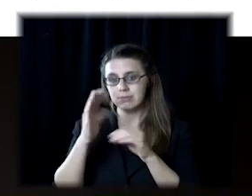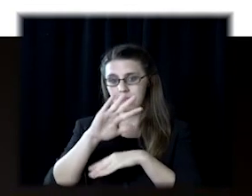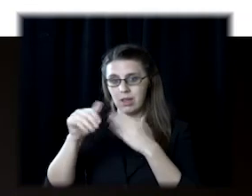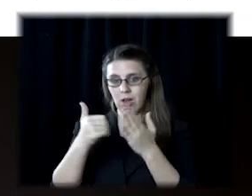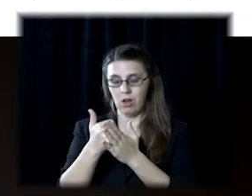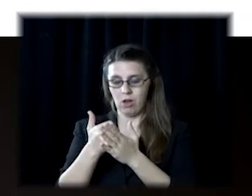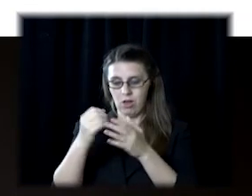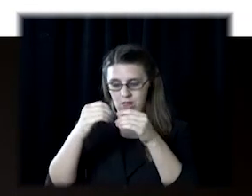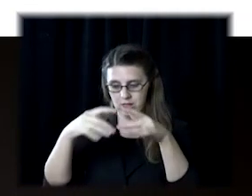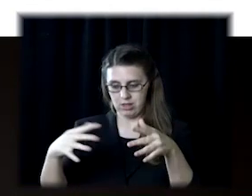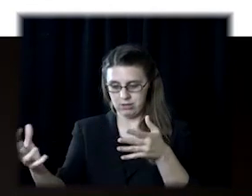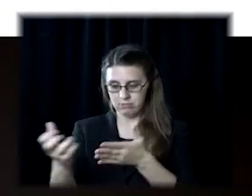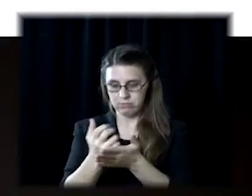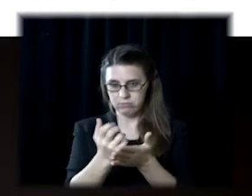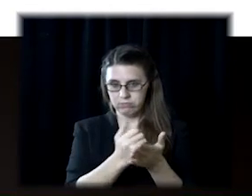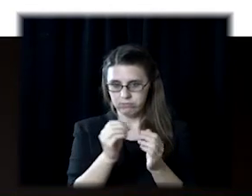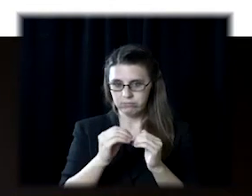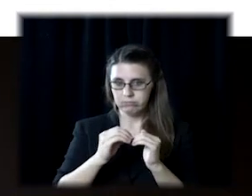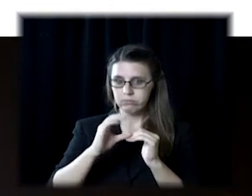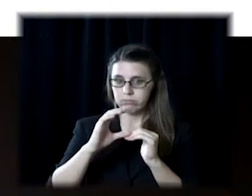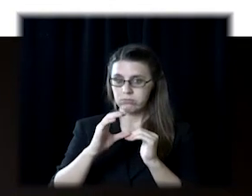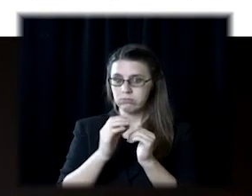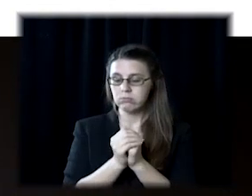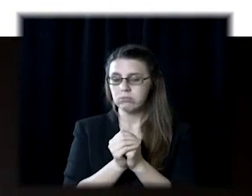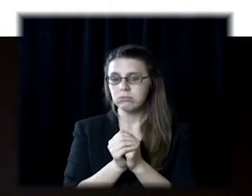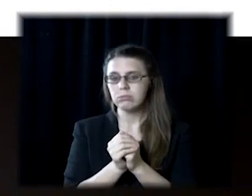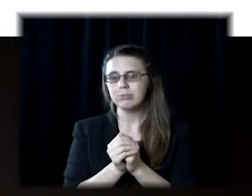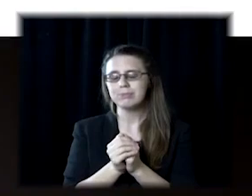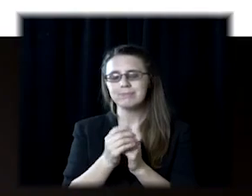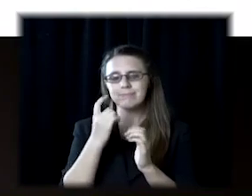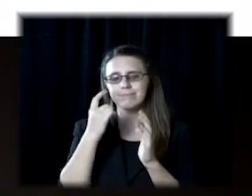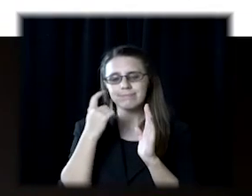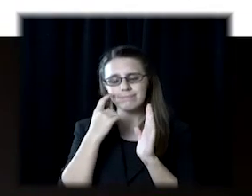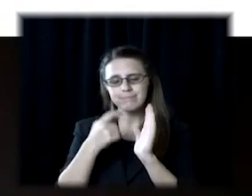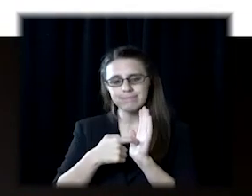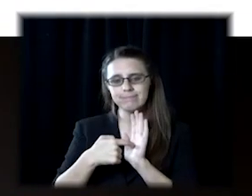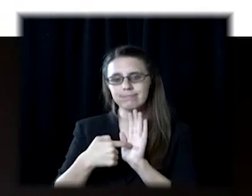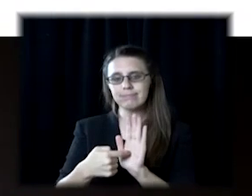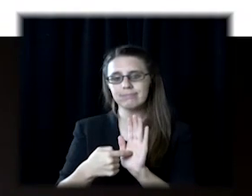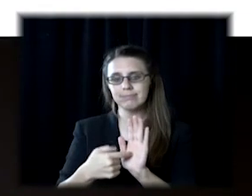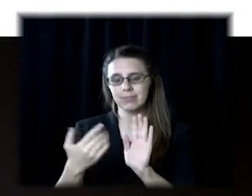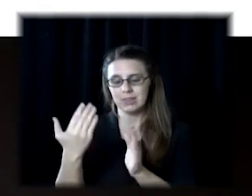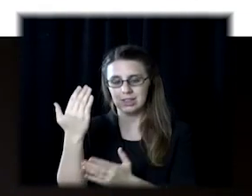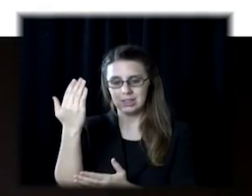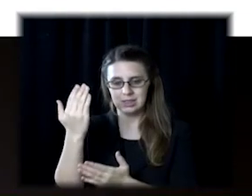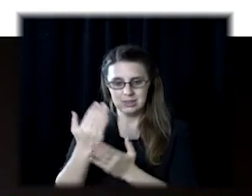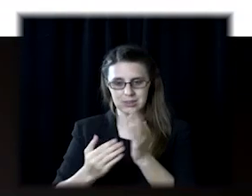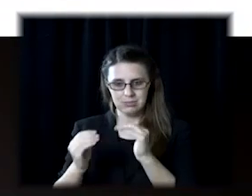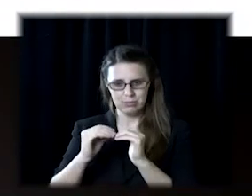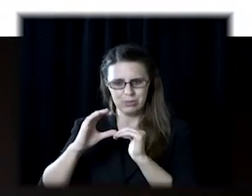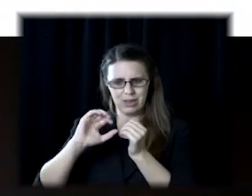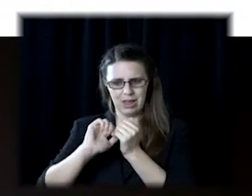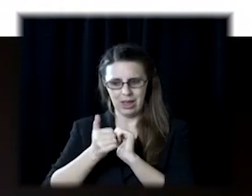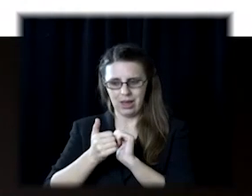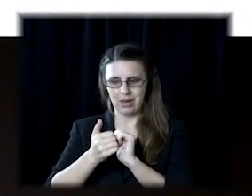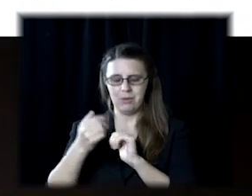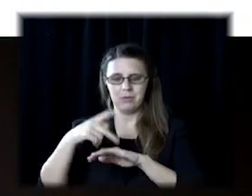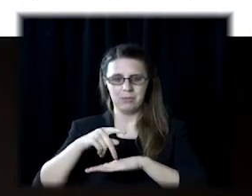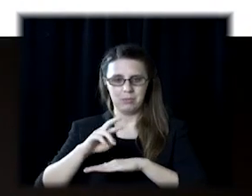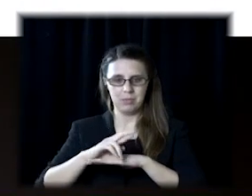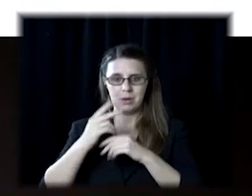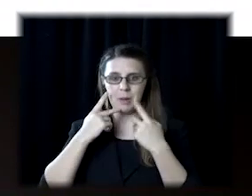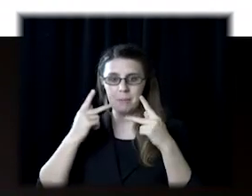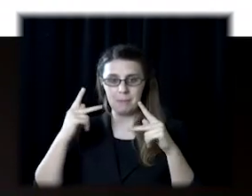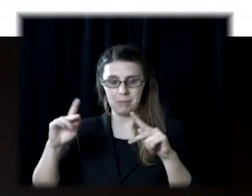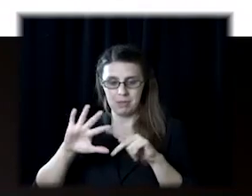covered by the Commonwealth fiscal plan. So it is important to note that some of this surplus is generated by Commonwealth public corporations, and